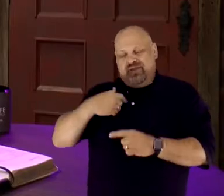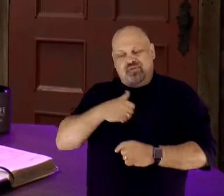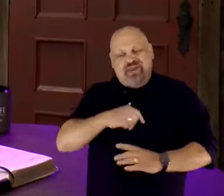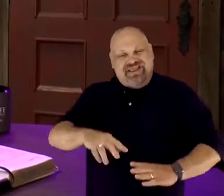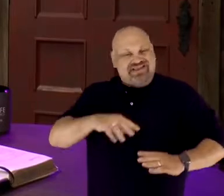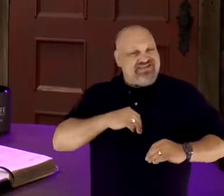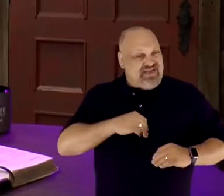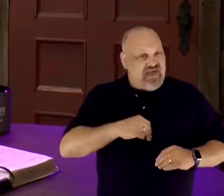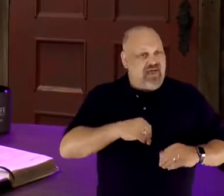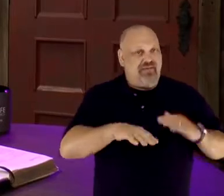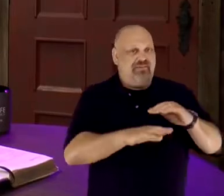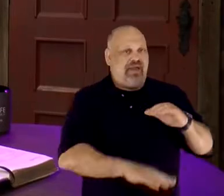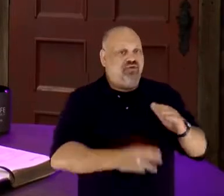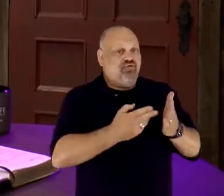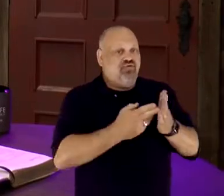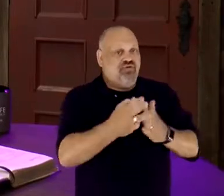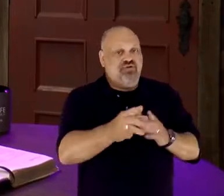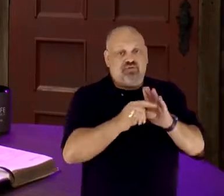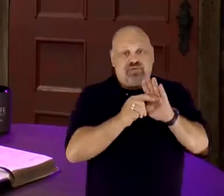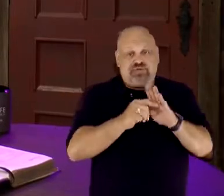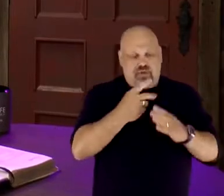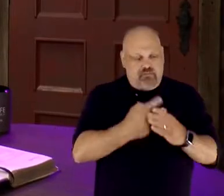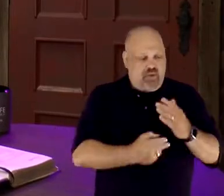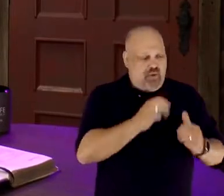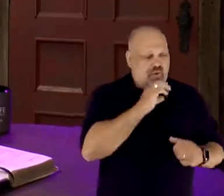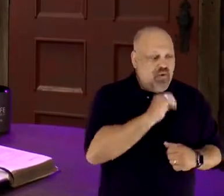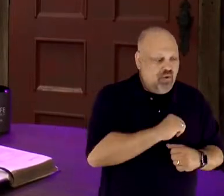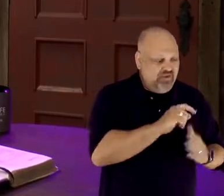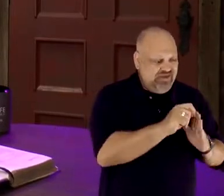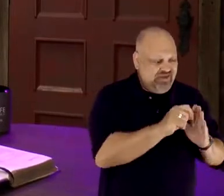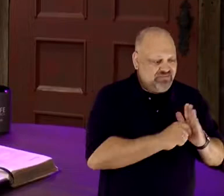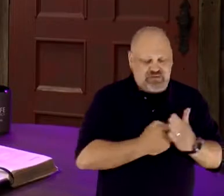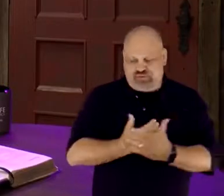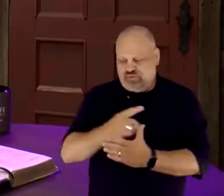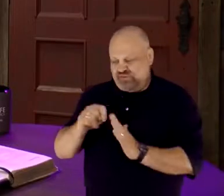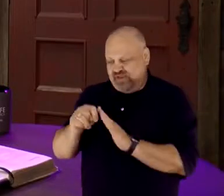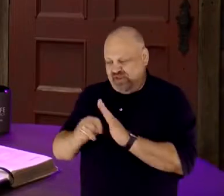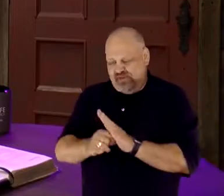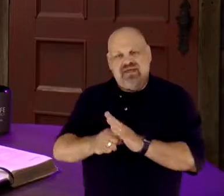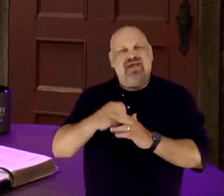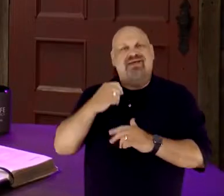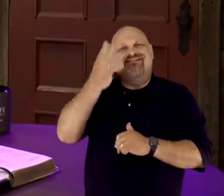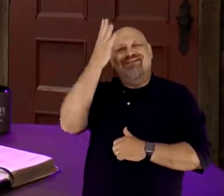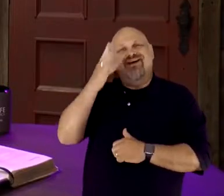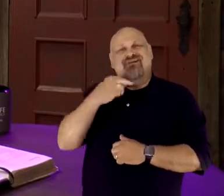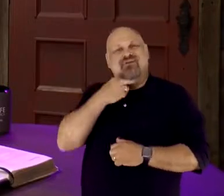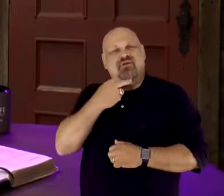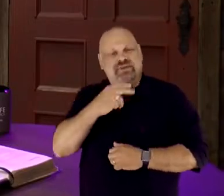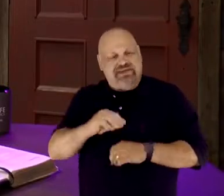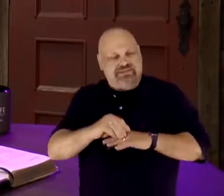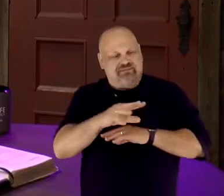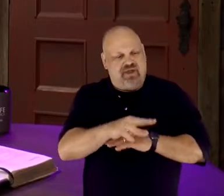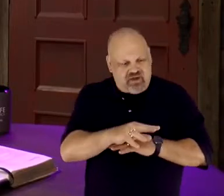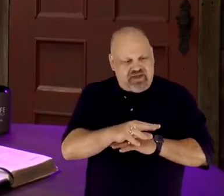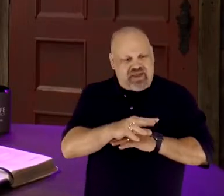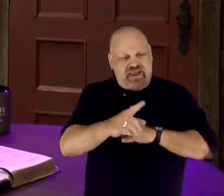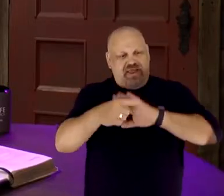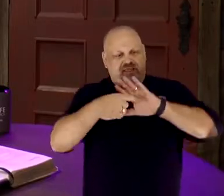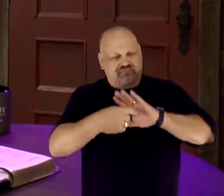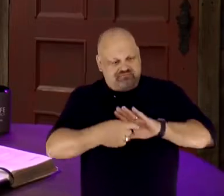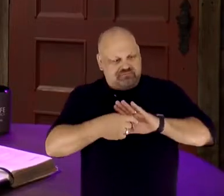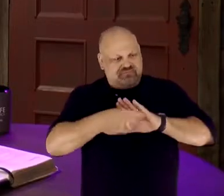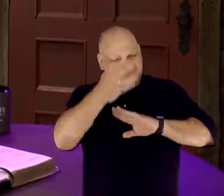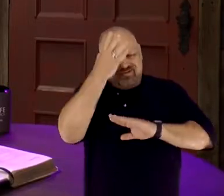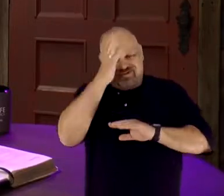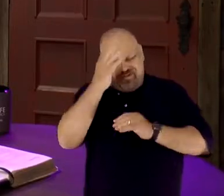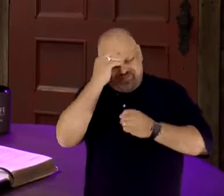scriptures, both Old and New Testaments, are verbally inspired of God and are the revelation of God to man,